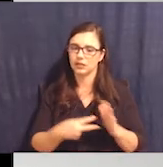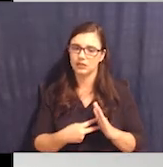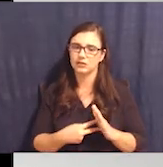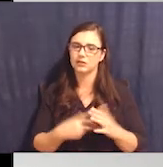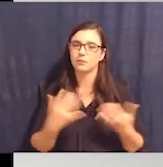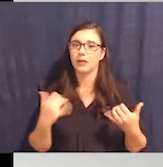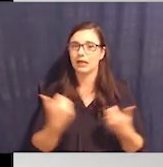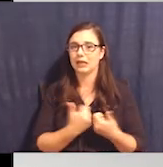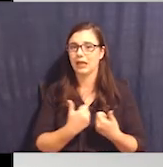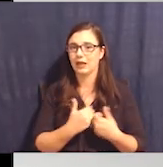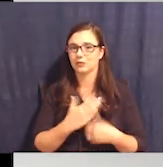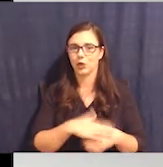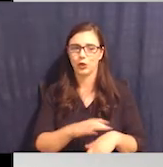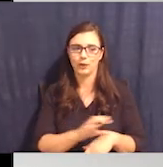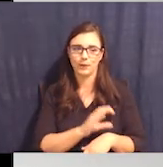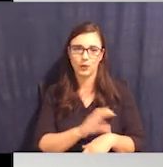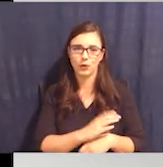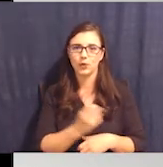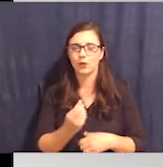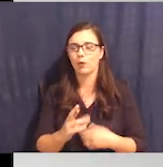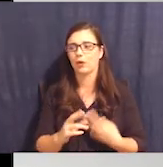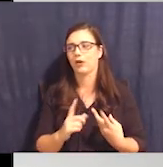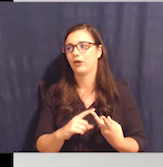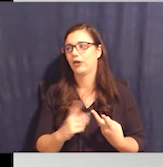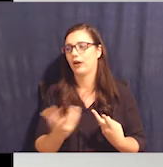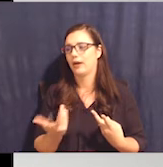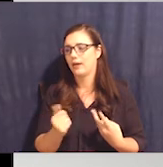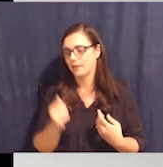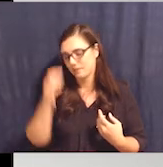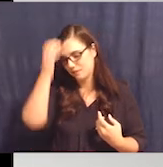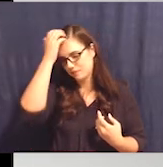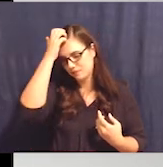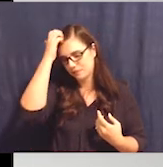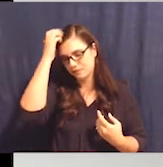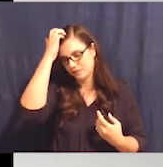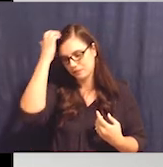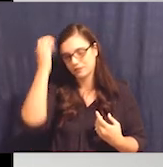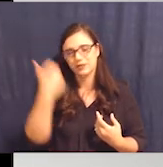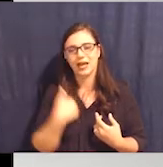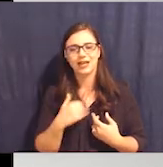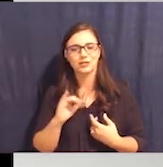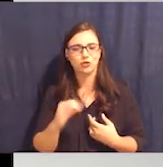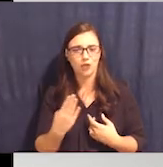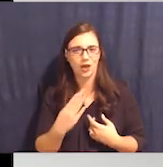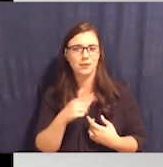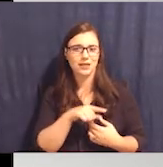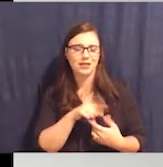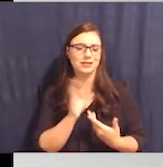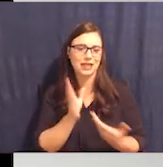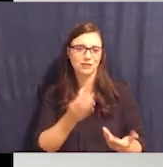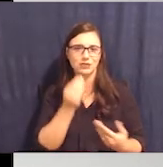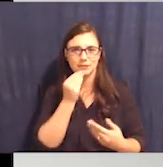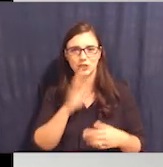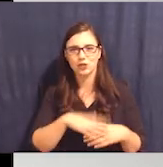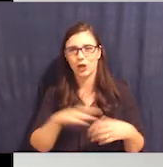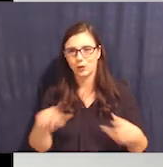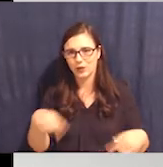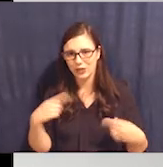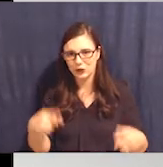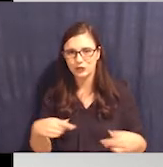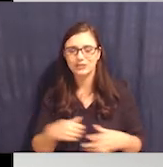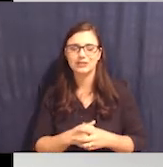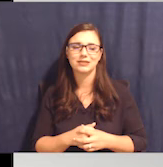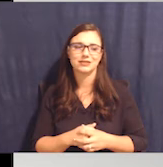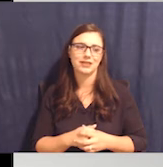it's playing games on his computer, or he has a little job. He delivers Meals